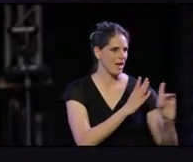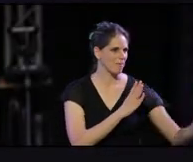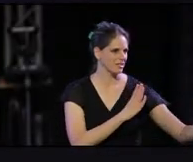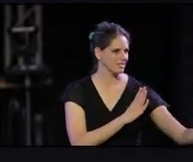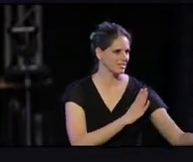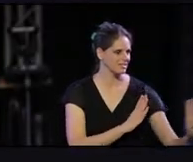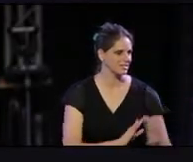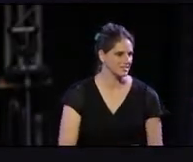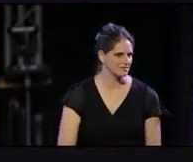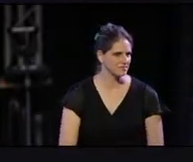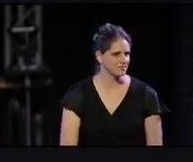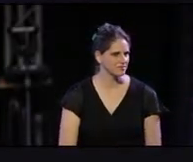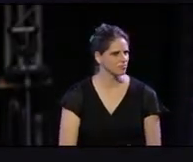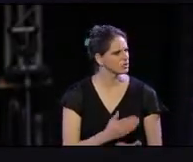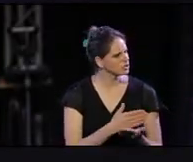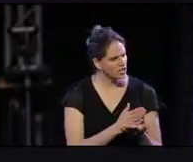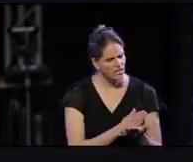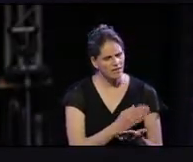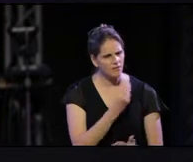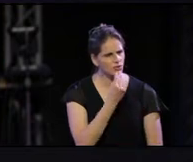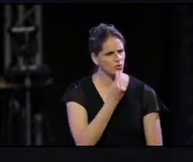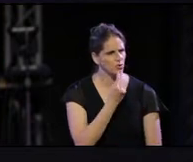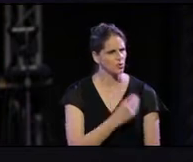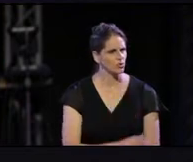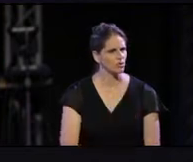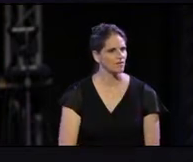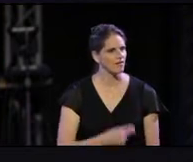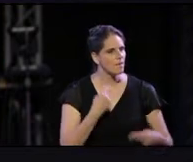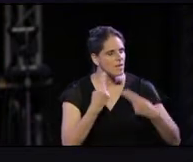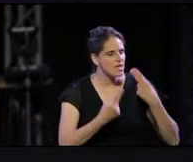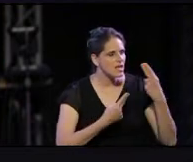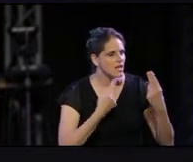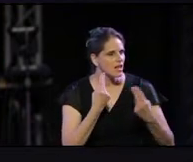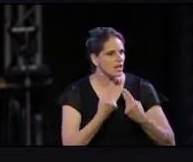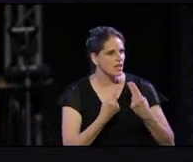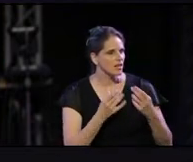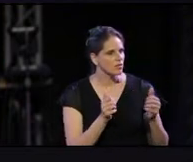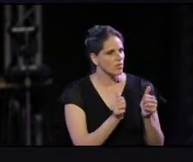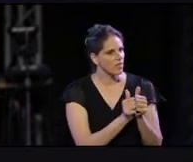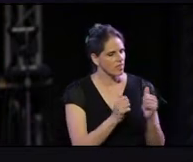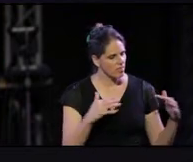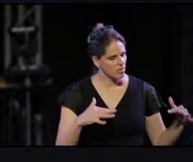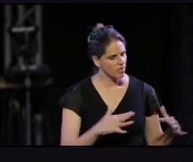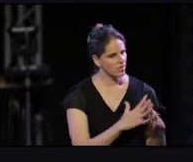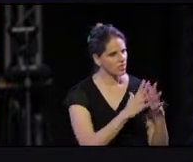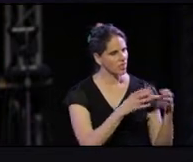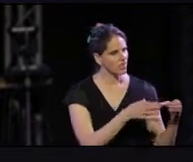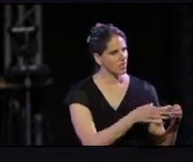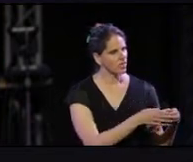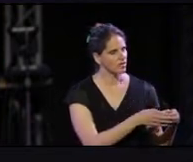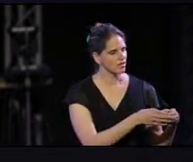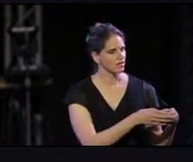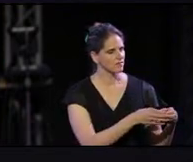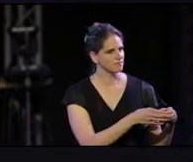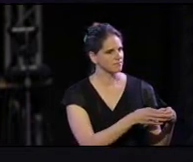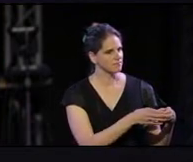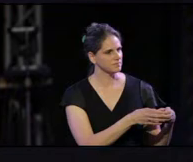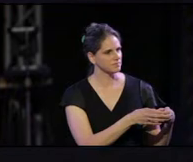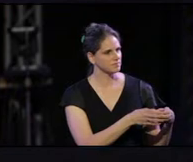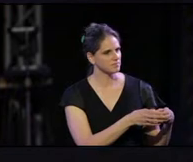He says, "Here, here's food. Eat. Let's have a meal together. Something you're going to do after